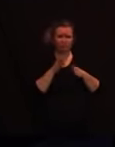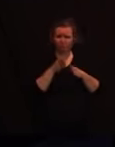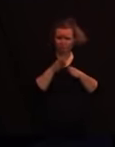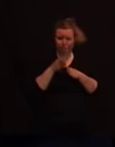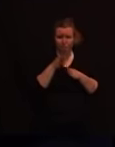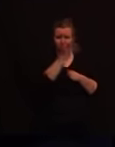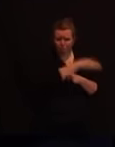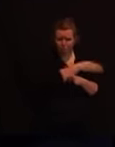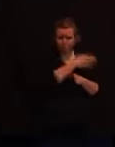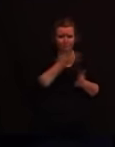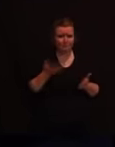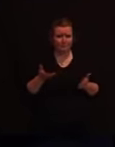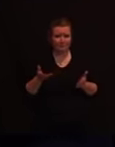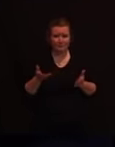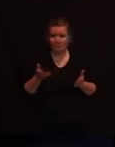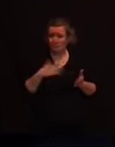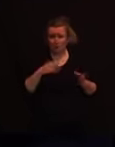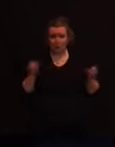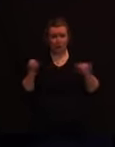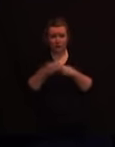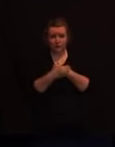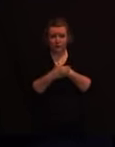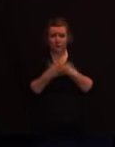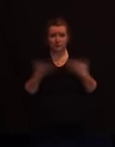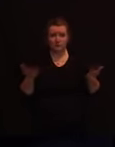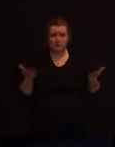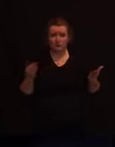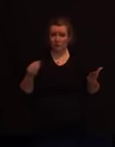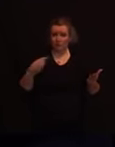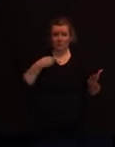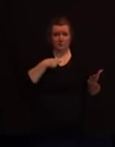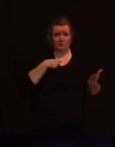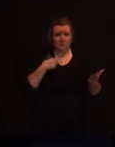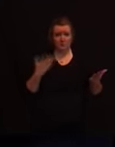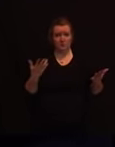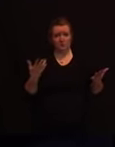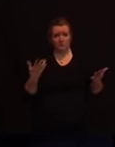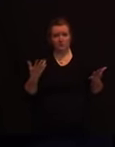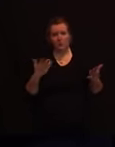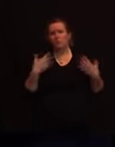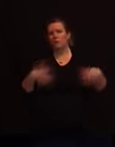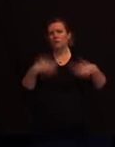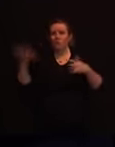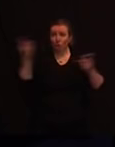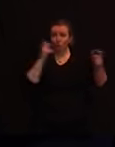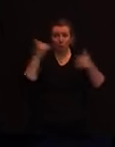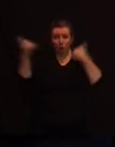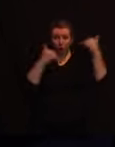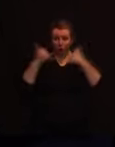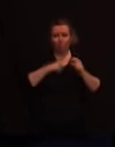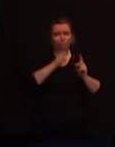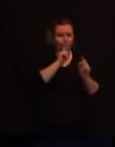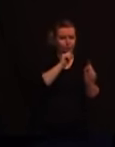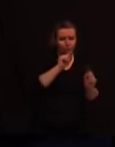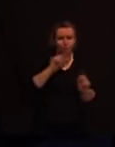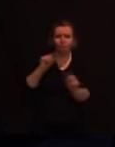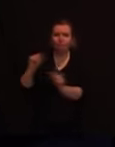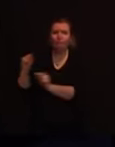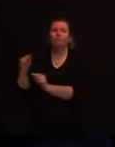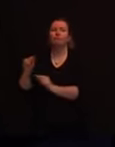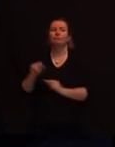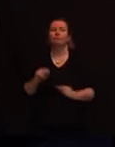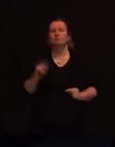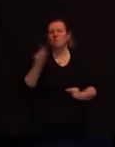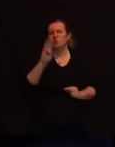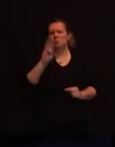My office and I myself were fielding thousands of calls throughout Burlington County and Ocean County, and I wanted to share some of what